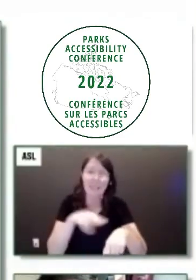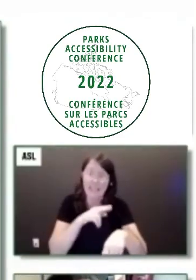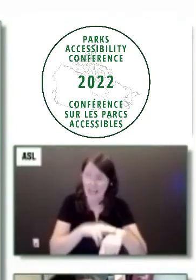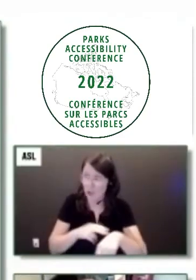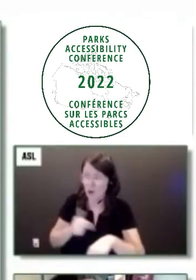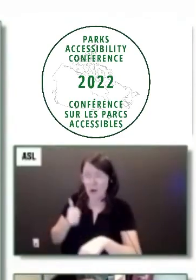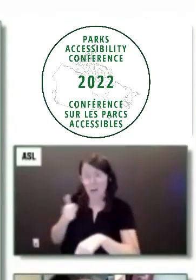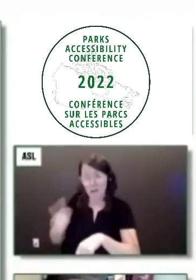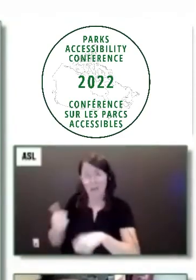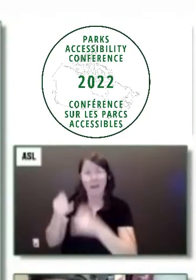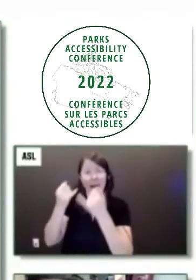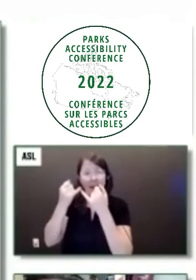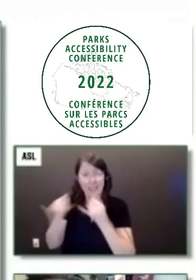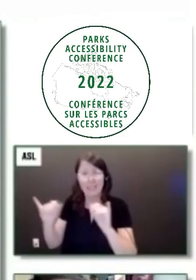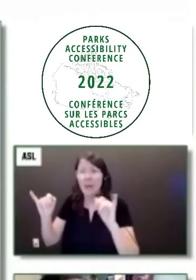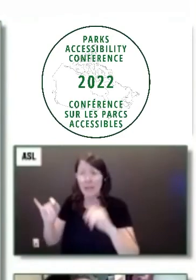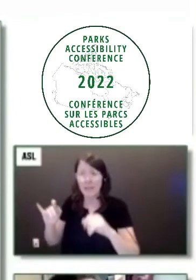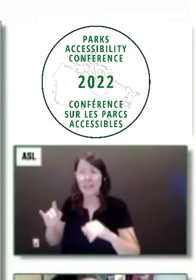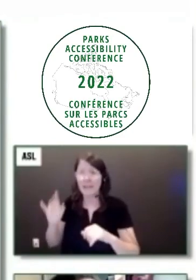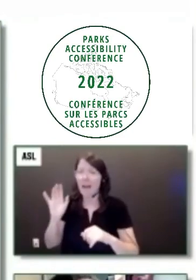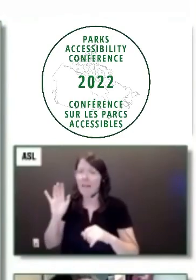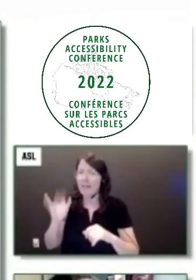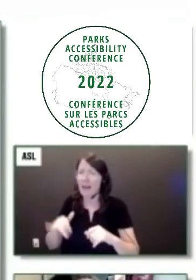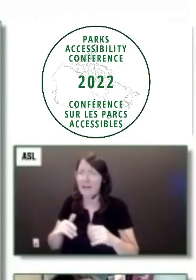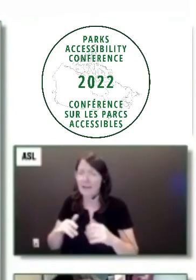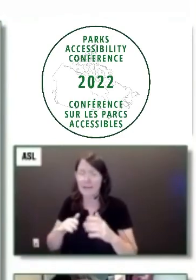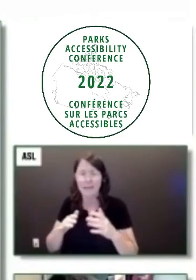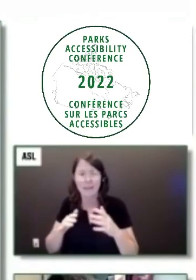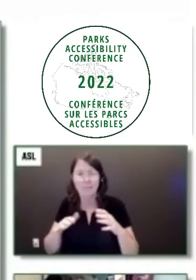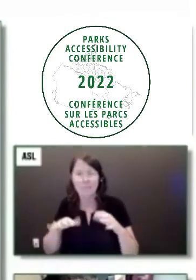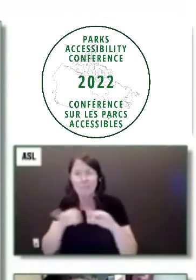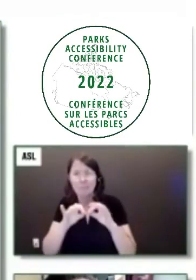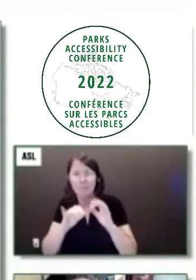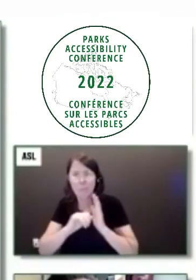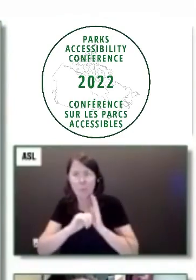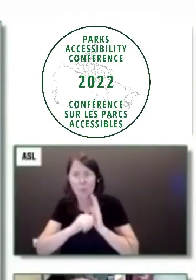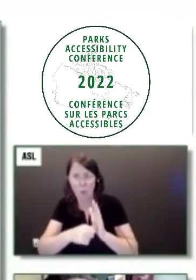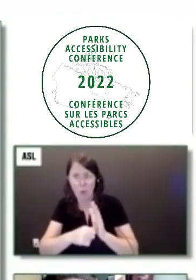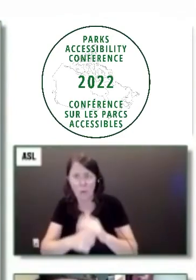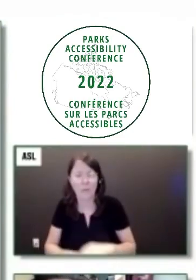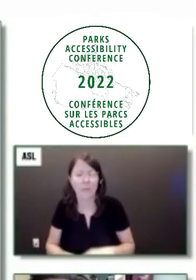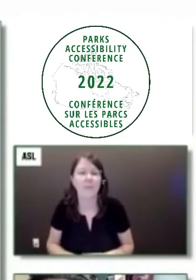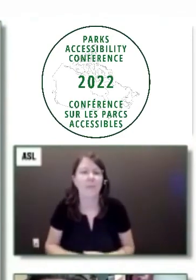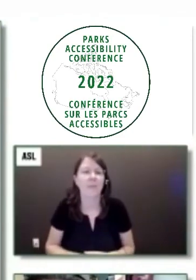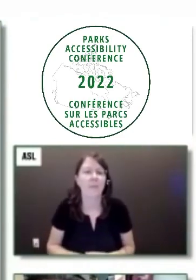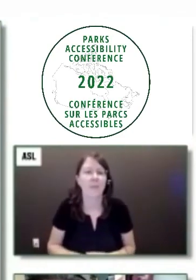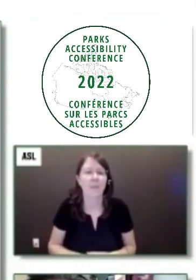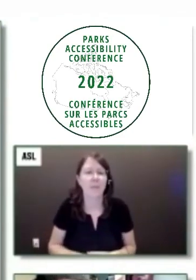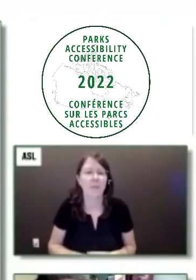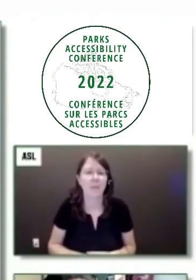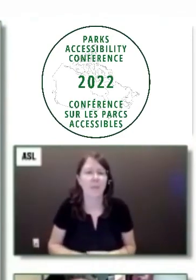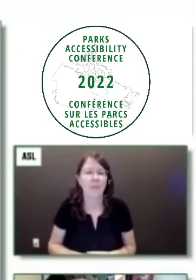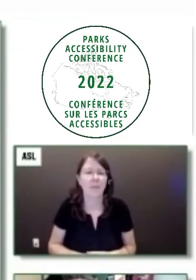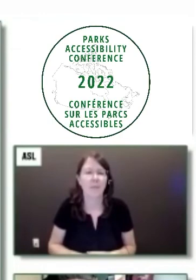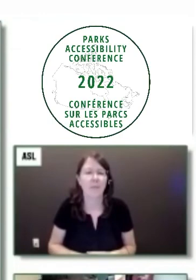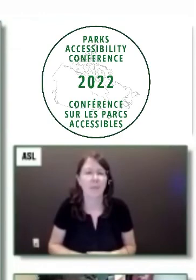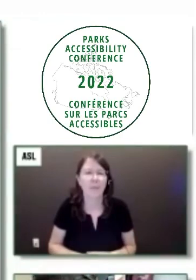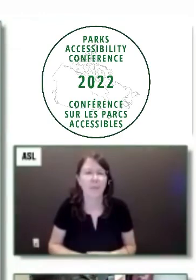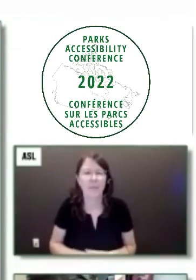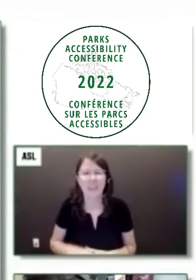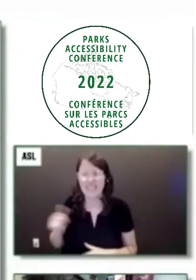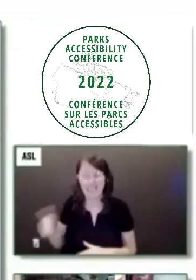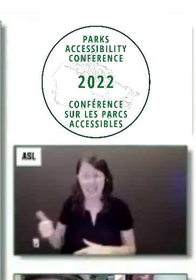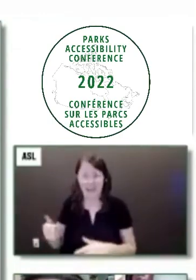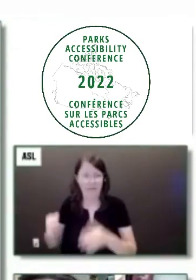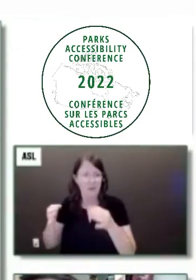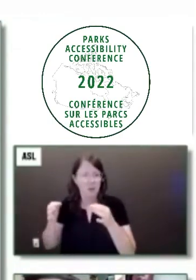of accessibility work. So in this sense, I think the literature is in line with many of the folks who I've had a chance to hear from at